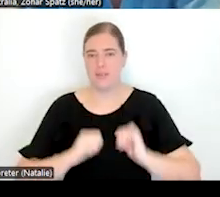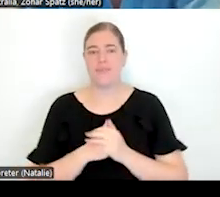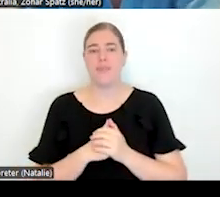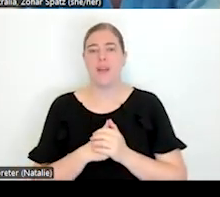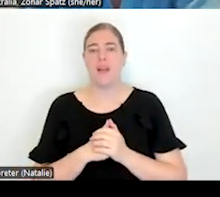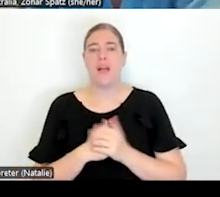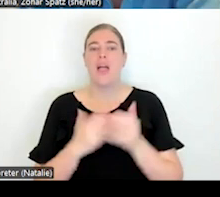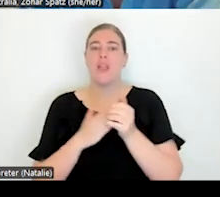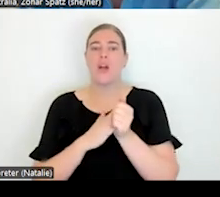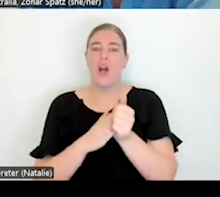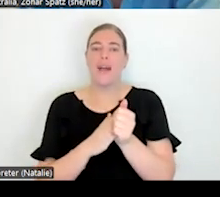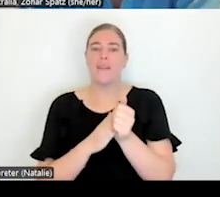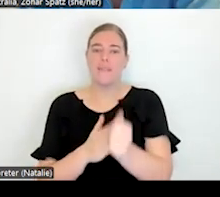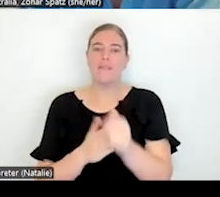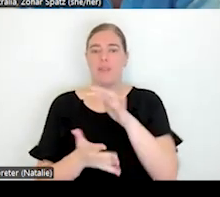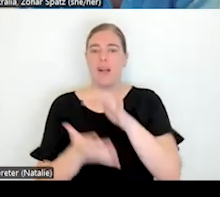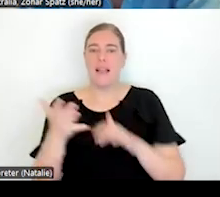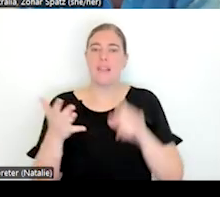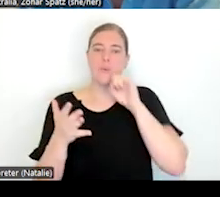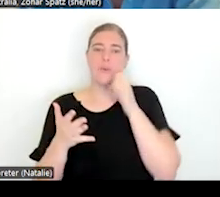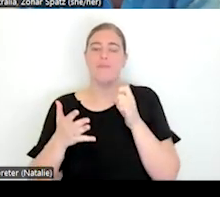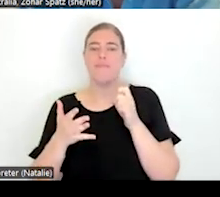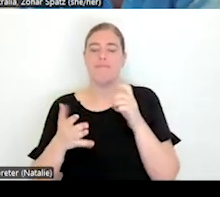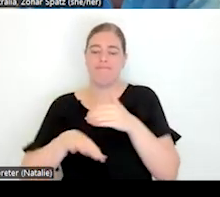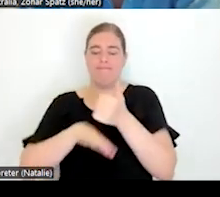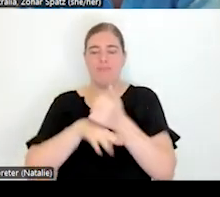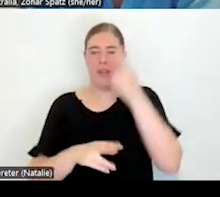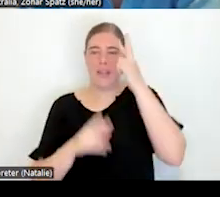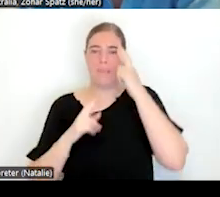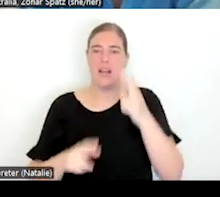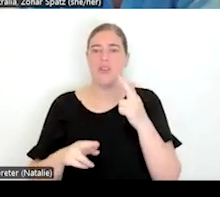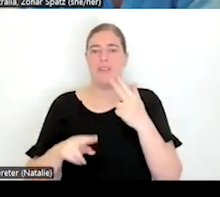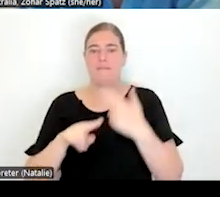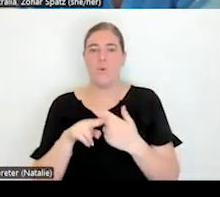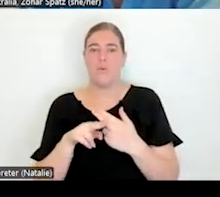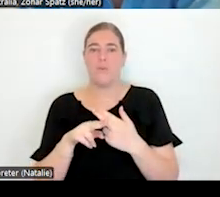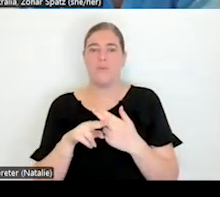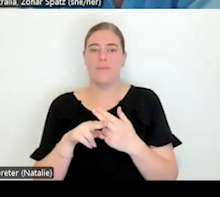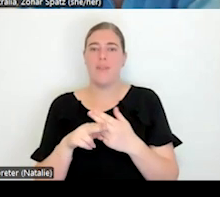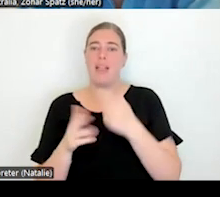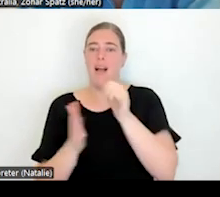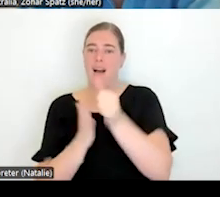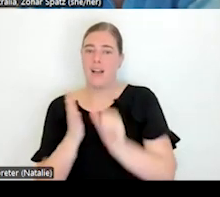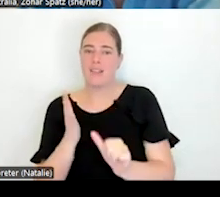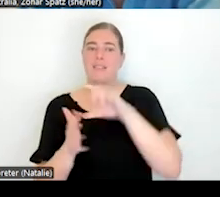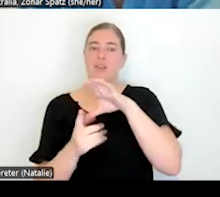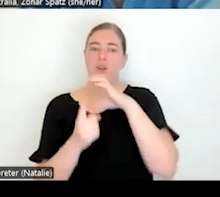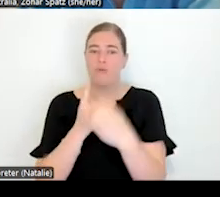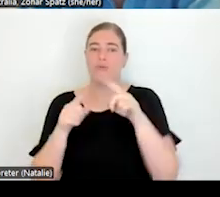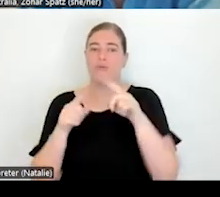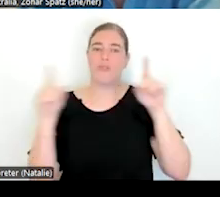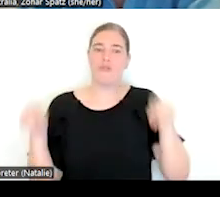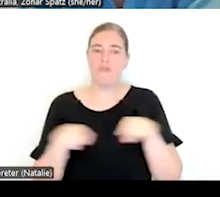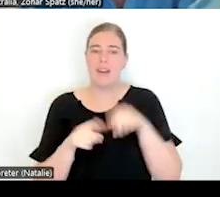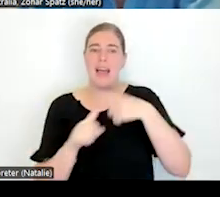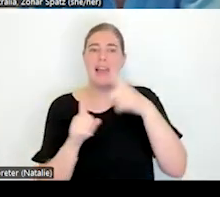will set the access and representation expectations for the arts, cultural, screen, and digital